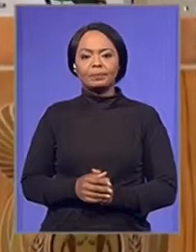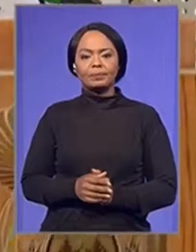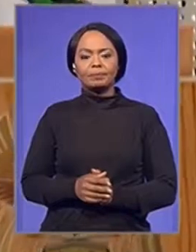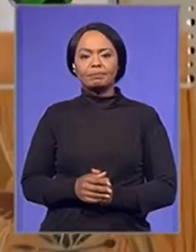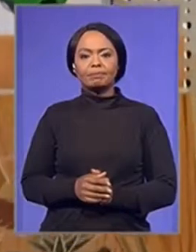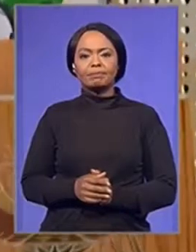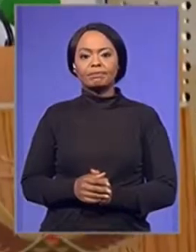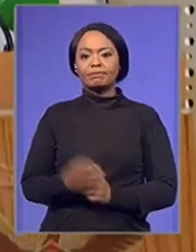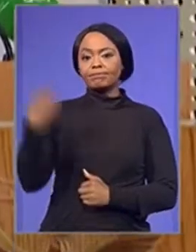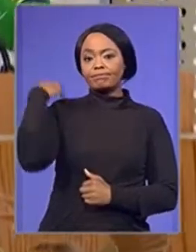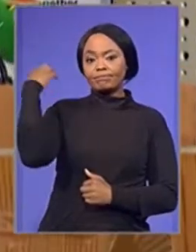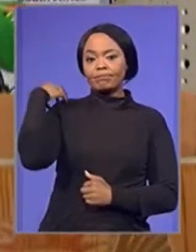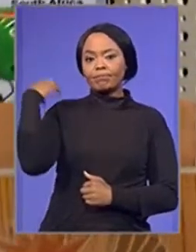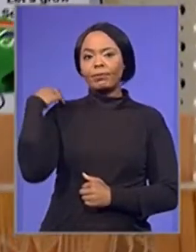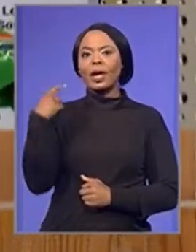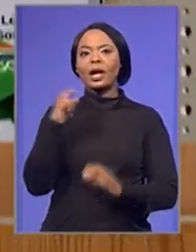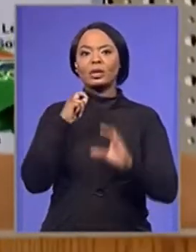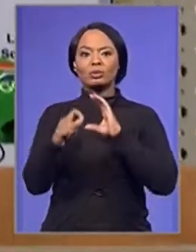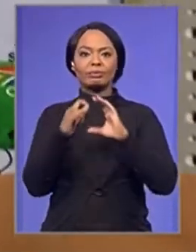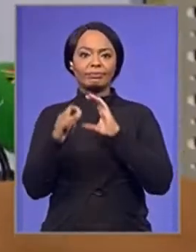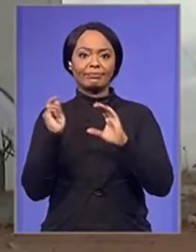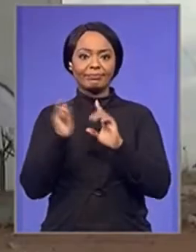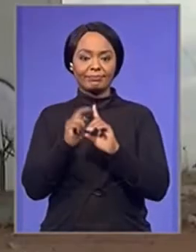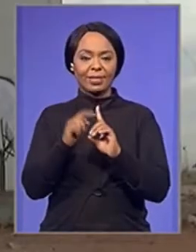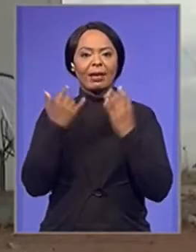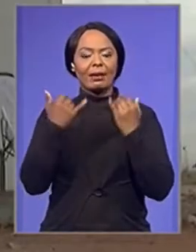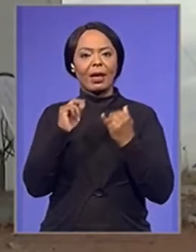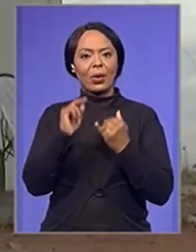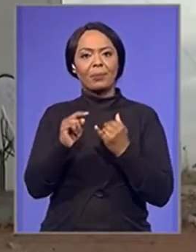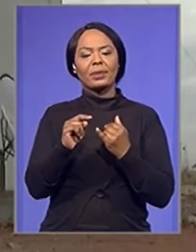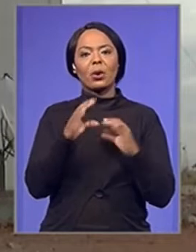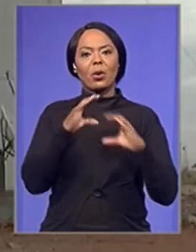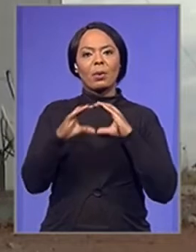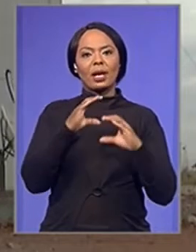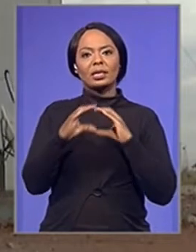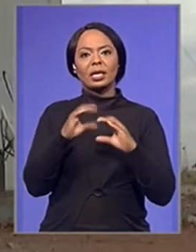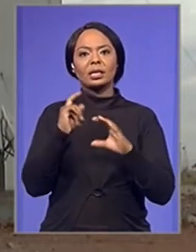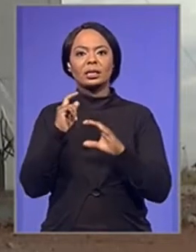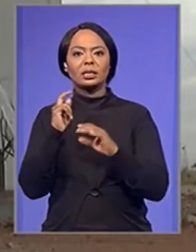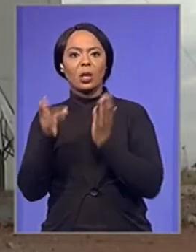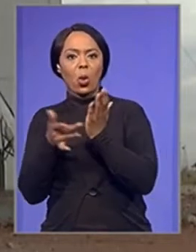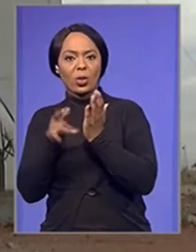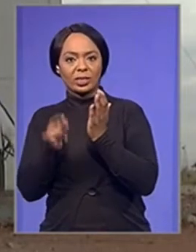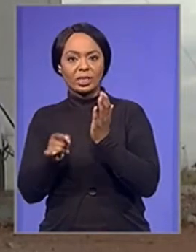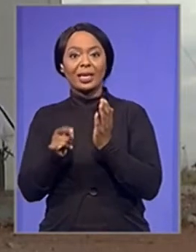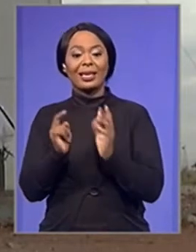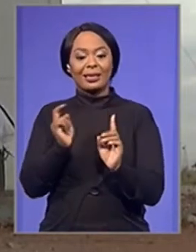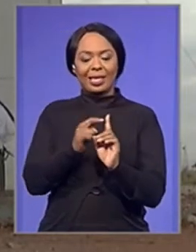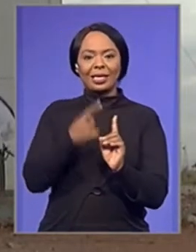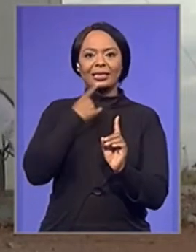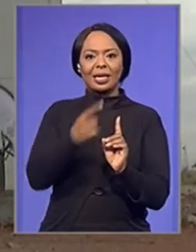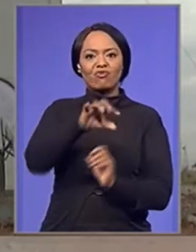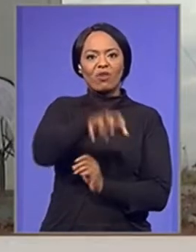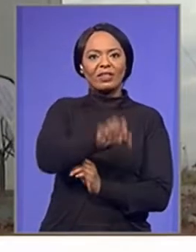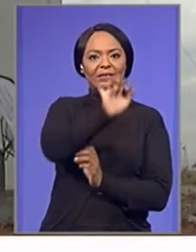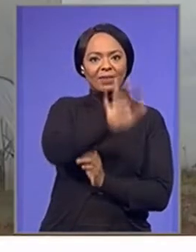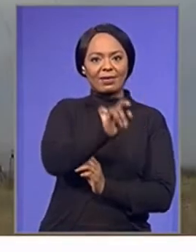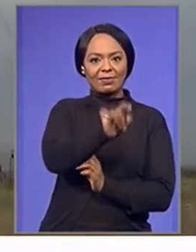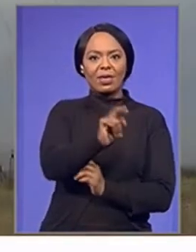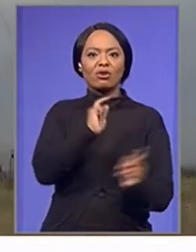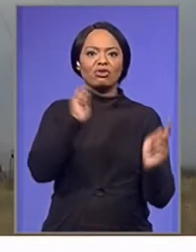Letona la dikgokahanyo le technology ya kgaso ya sejwalejwale Khumbudzo Tshavheni le diprovinsi tse 5 di se di fetoetse